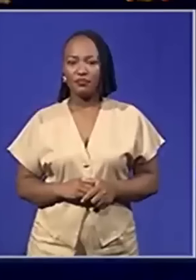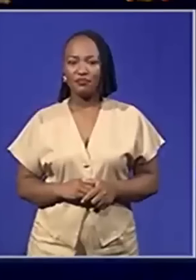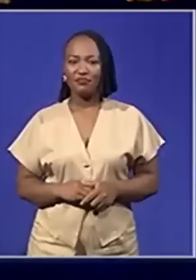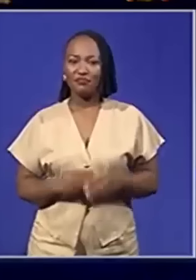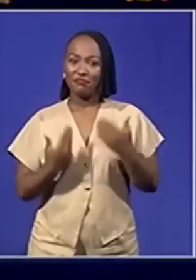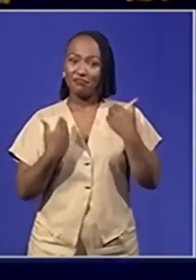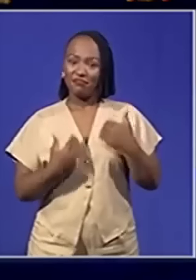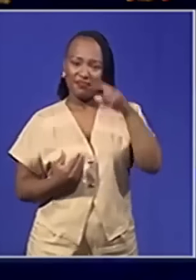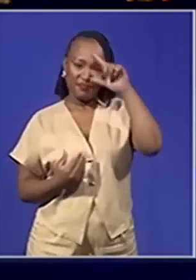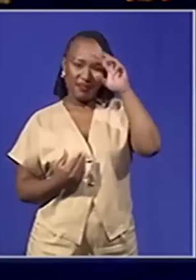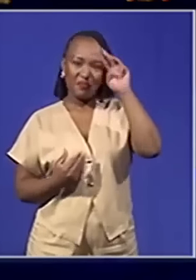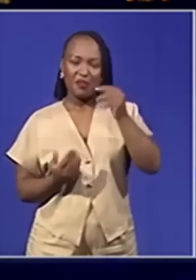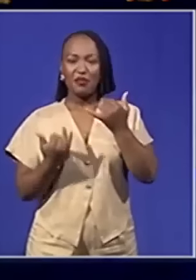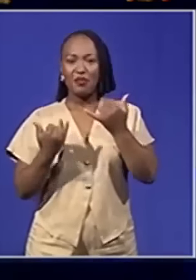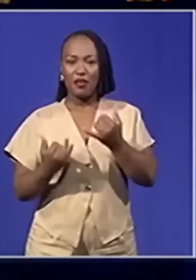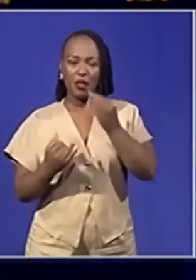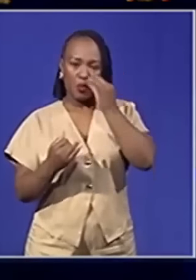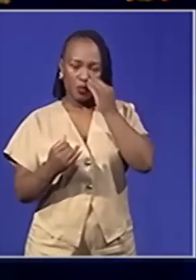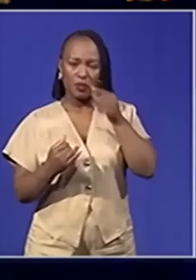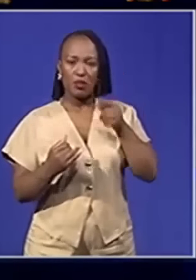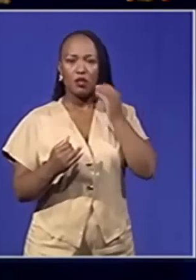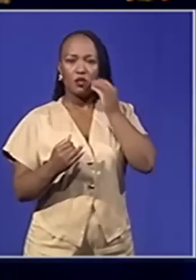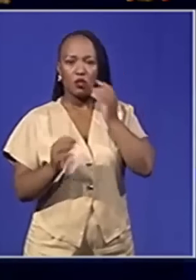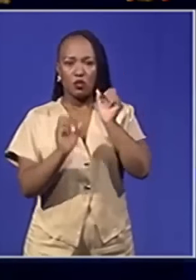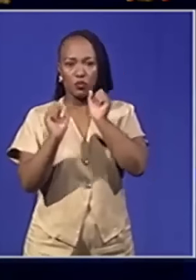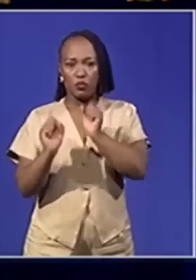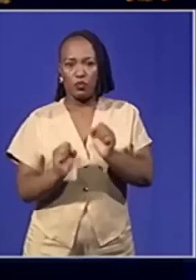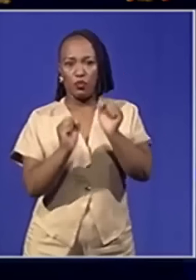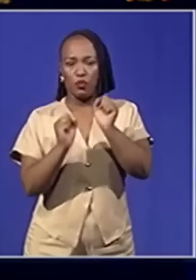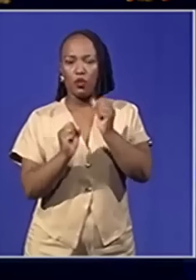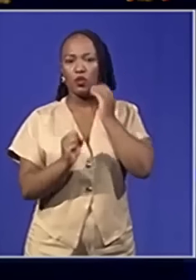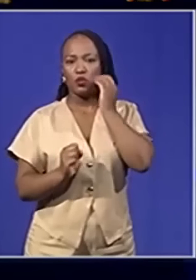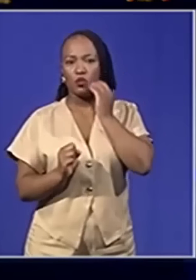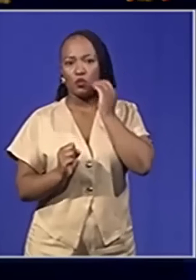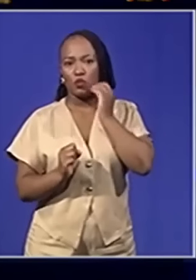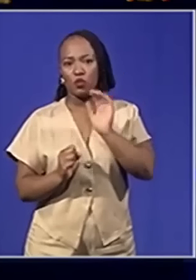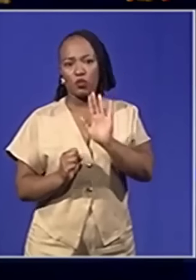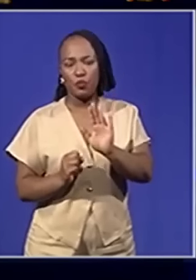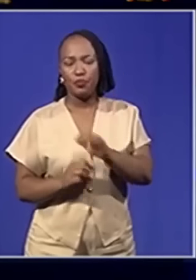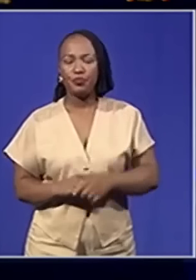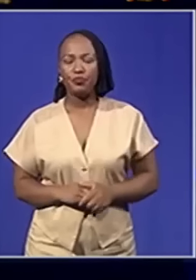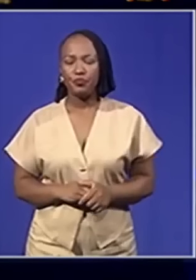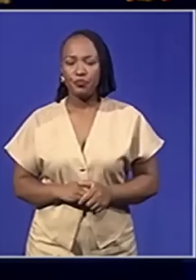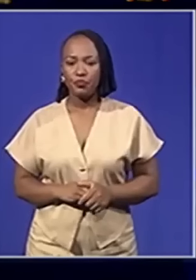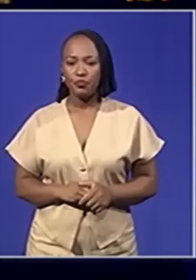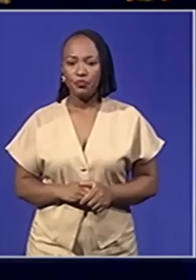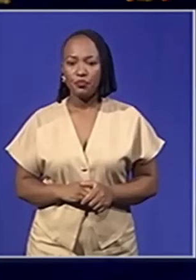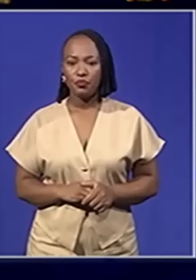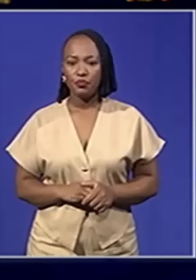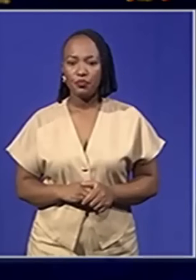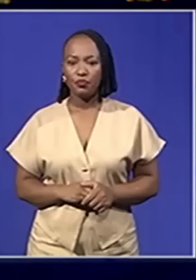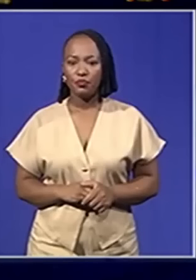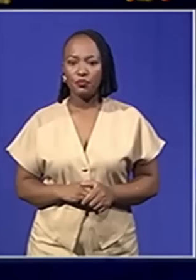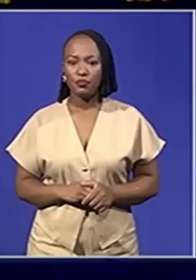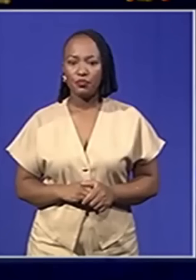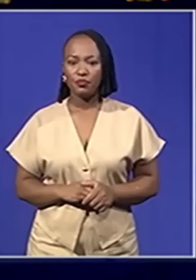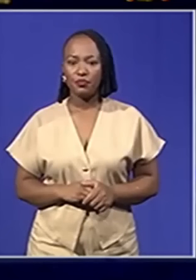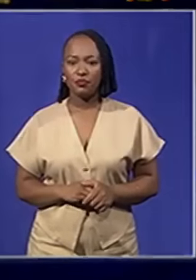Nna le Mphotime re rongwe ke moifo ho tlisetsa kgaso ena ya ditaba tsa Sesotho ho SABC Thulo le hae.